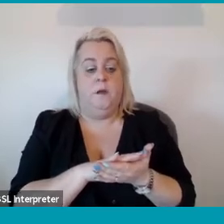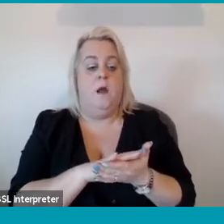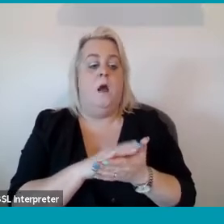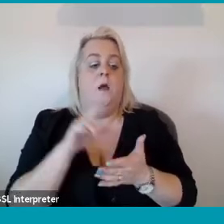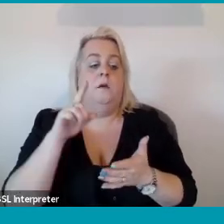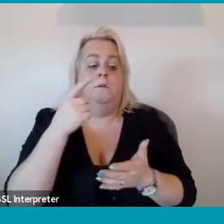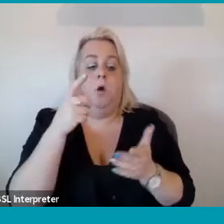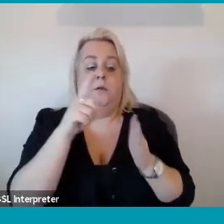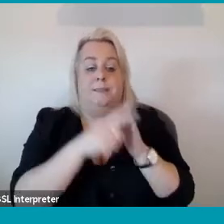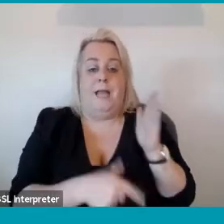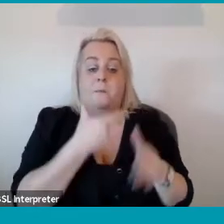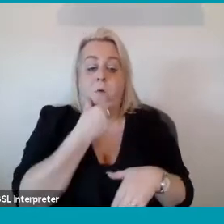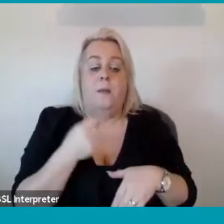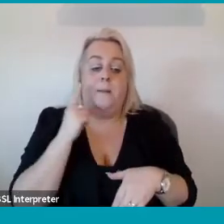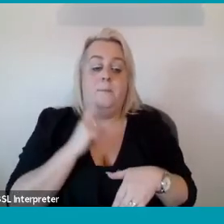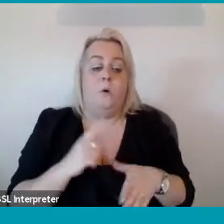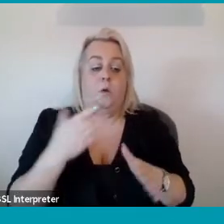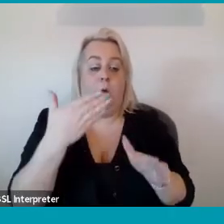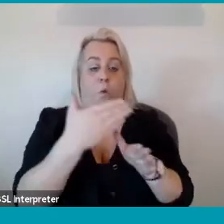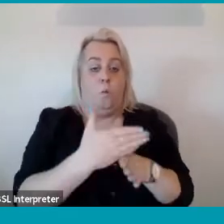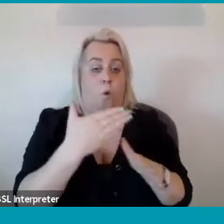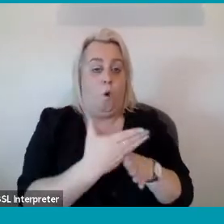What's that gap, do you think?